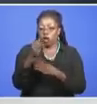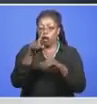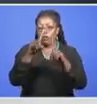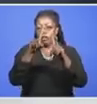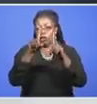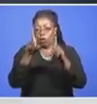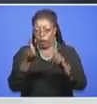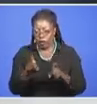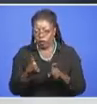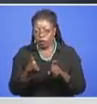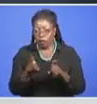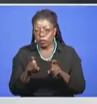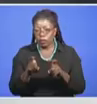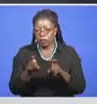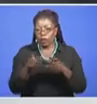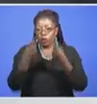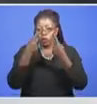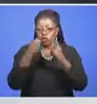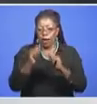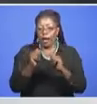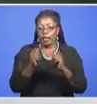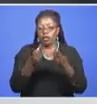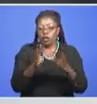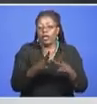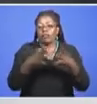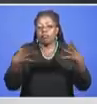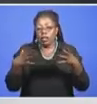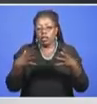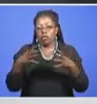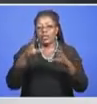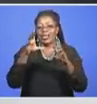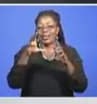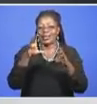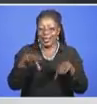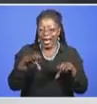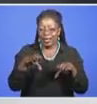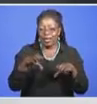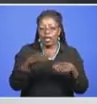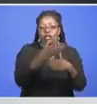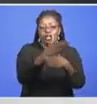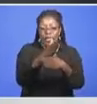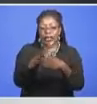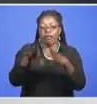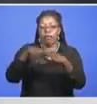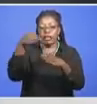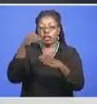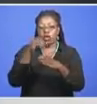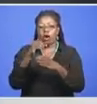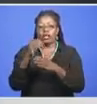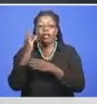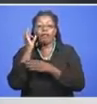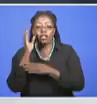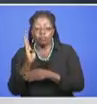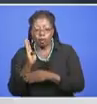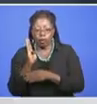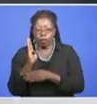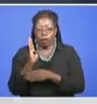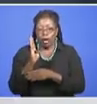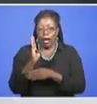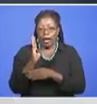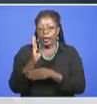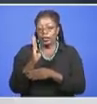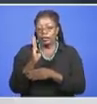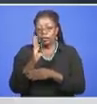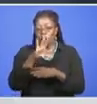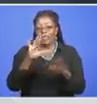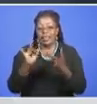on specific matters. We've tried to done as much as we can to get the information out on Facebook and through the media and on our website. And I'm pleased